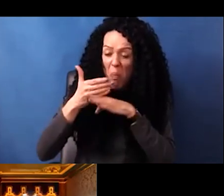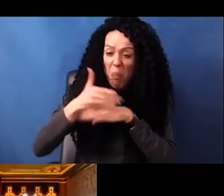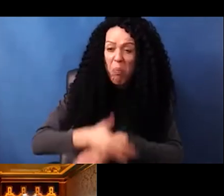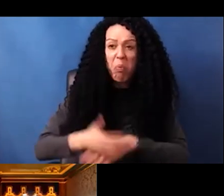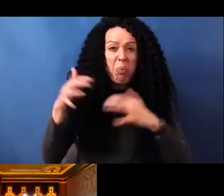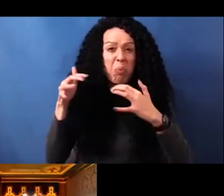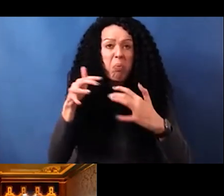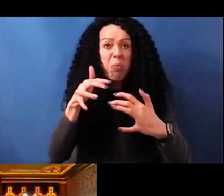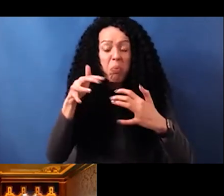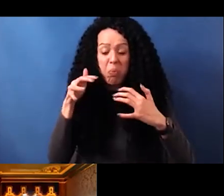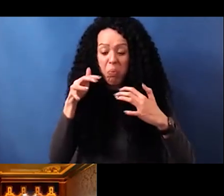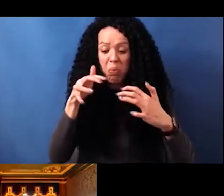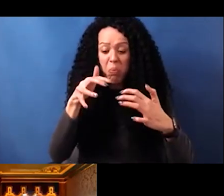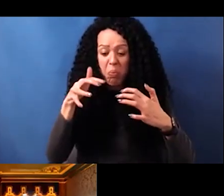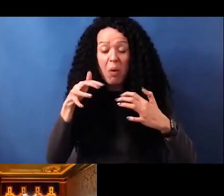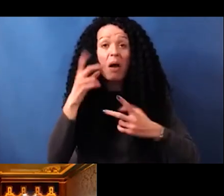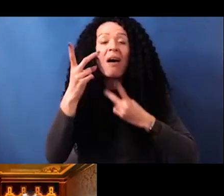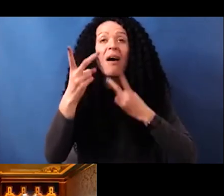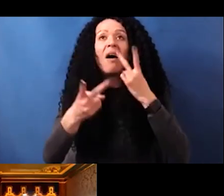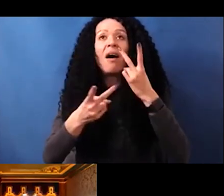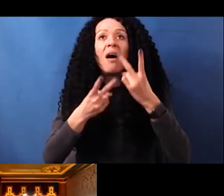bosom move with the